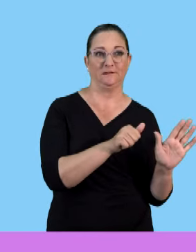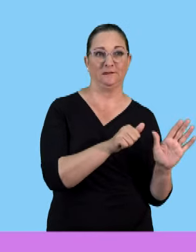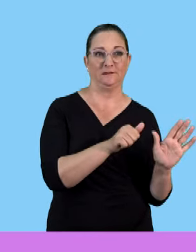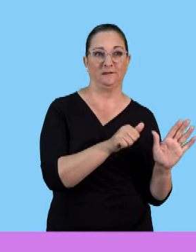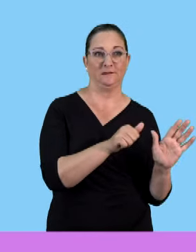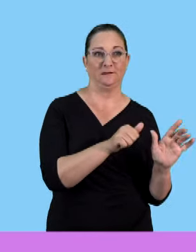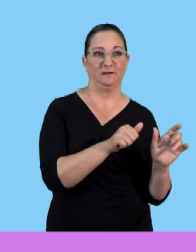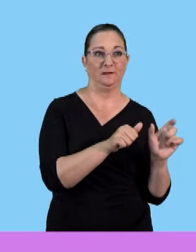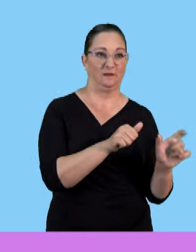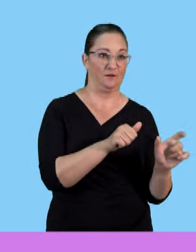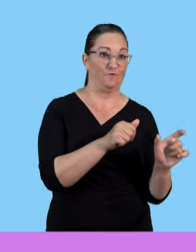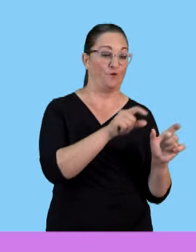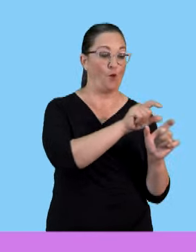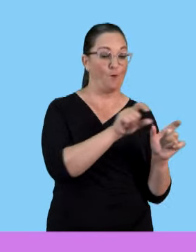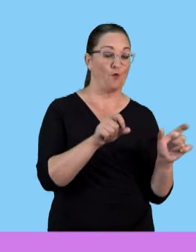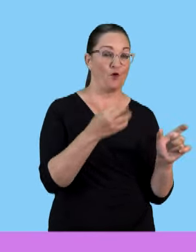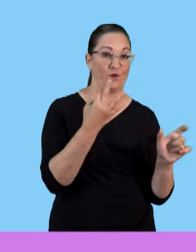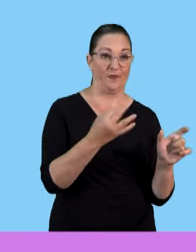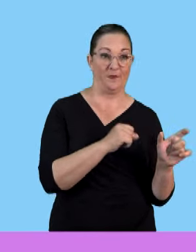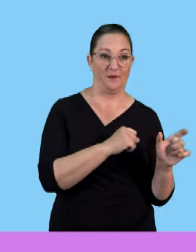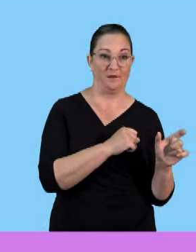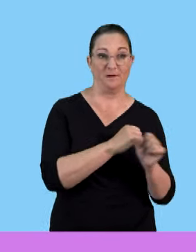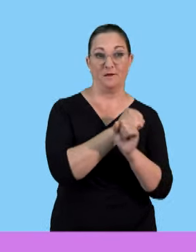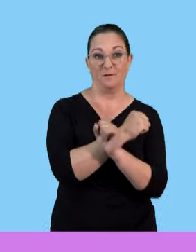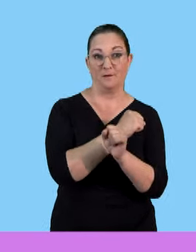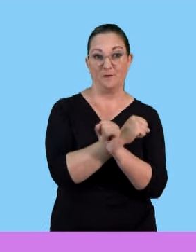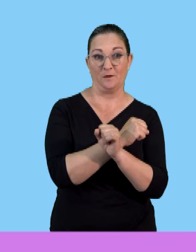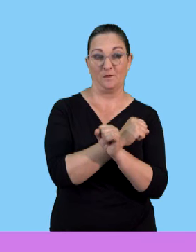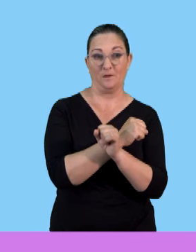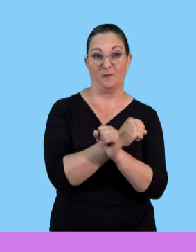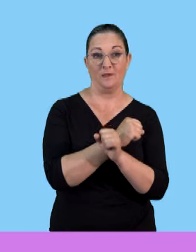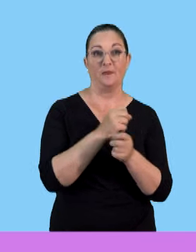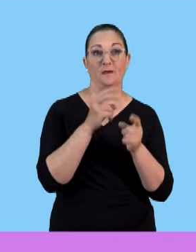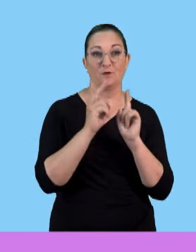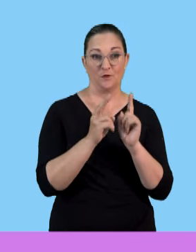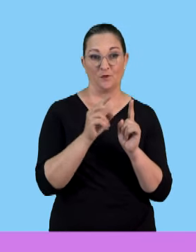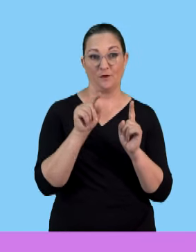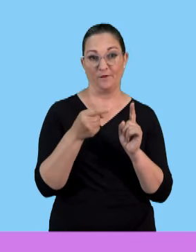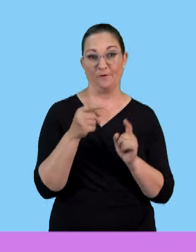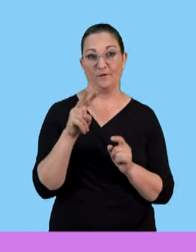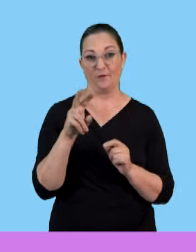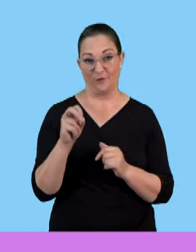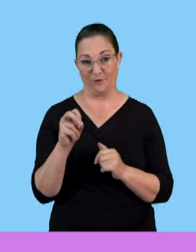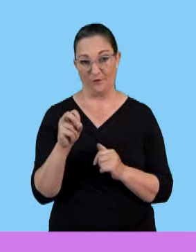kiloliters. Where? From block number 3. So you say, multiply by